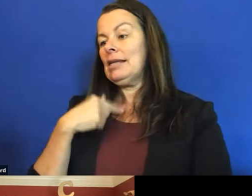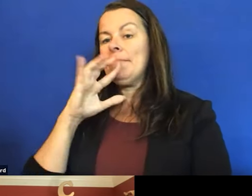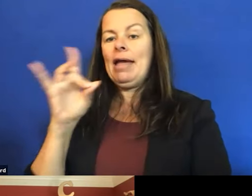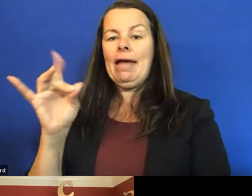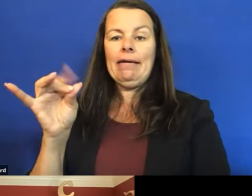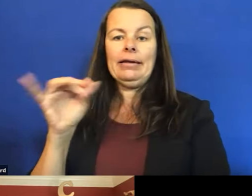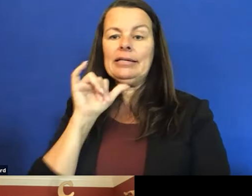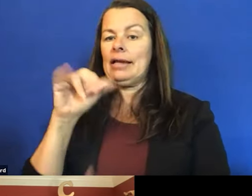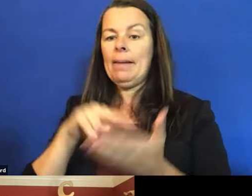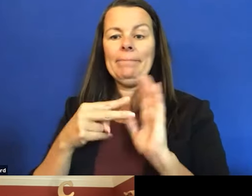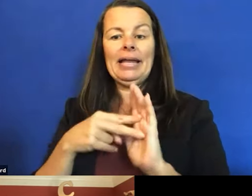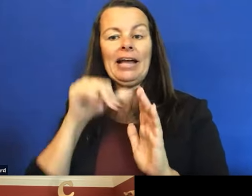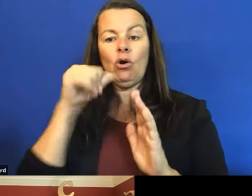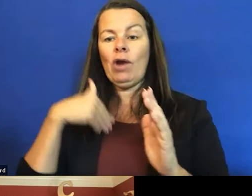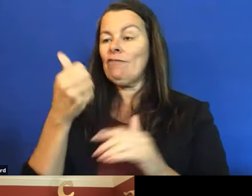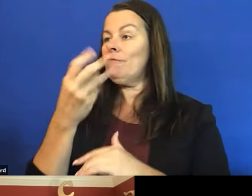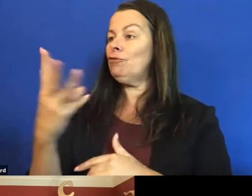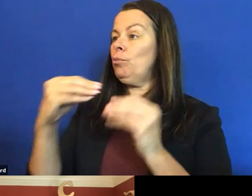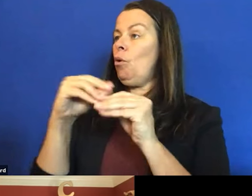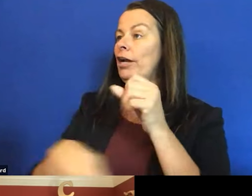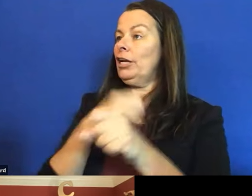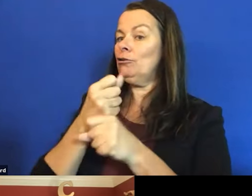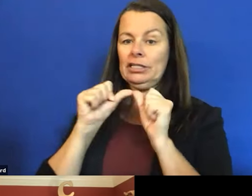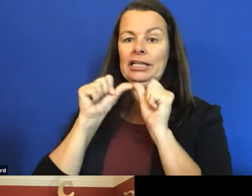I don't have a few more years to keep doing it. And I intend to.